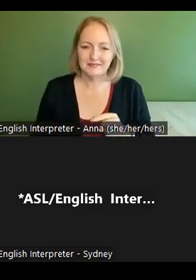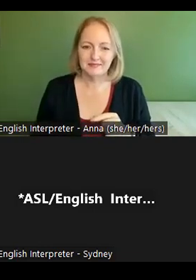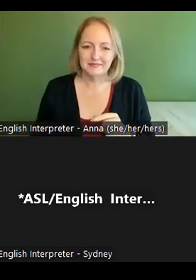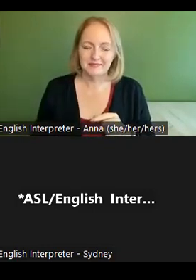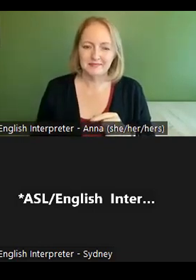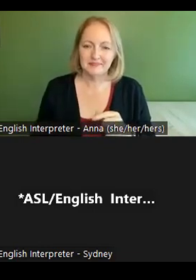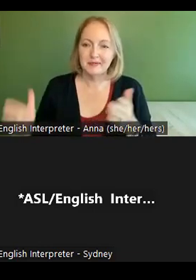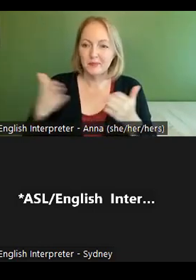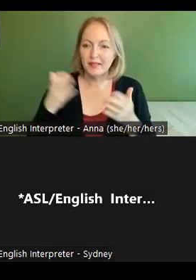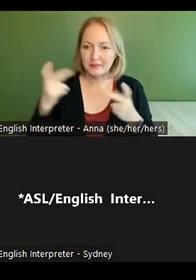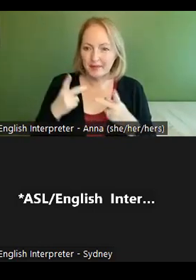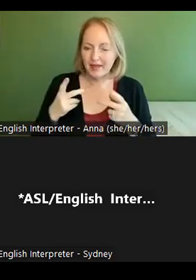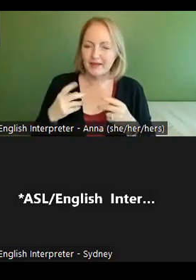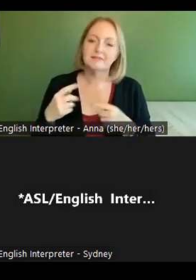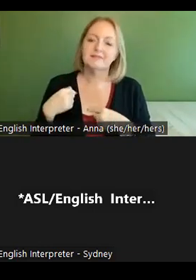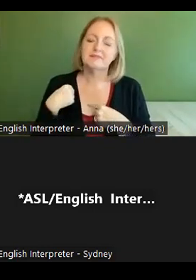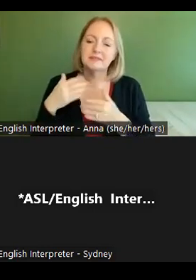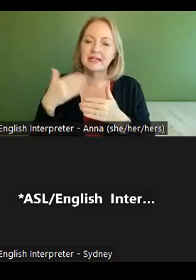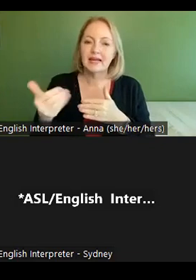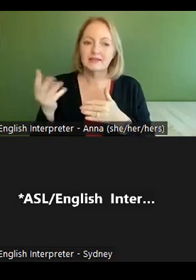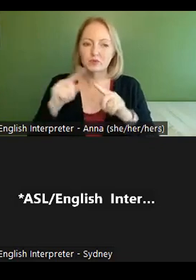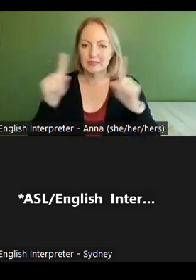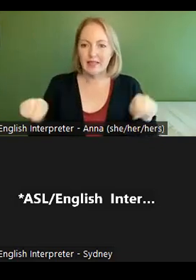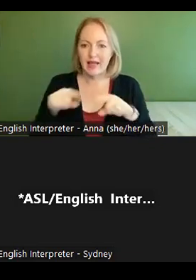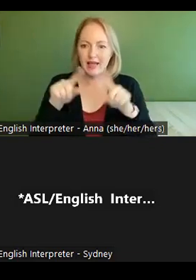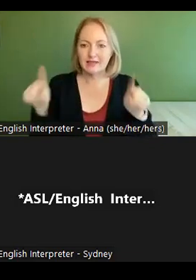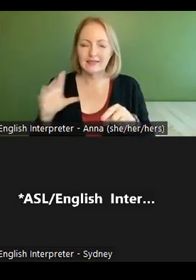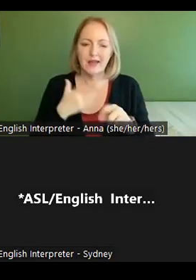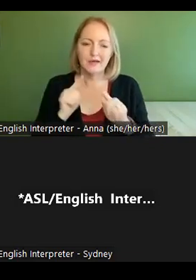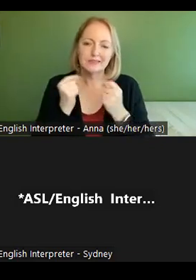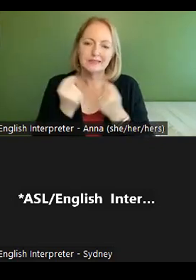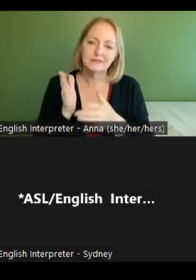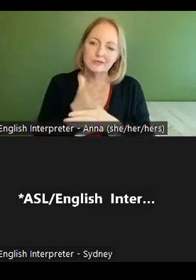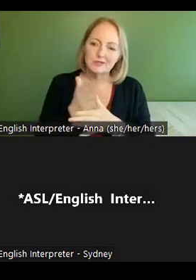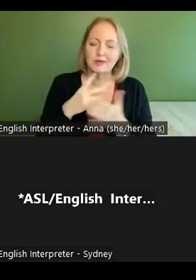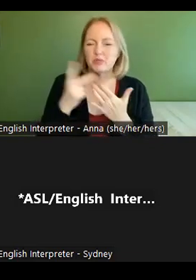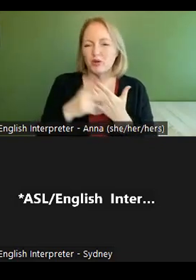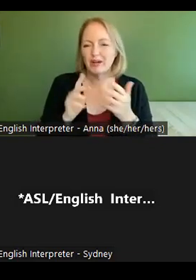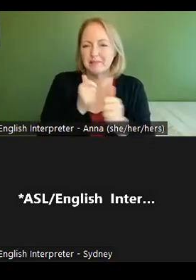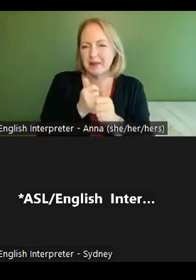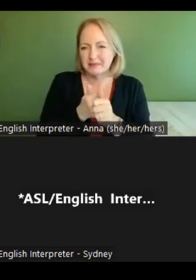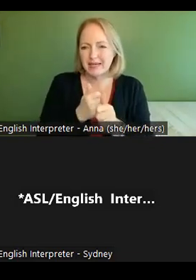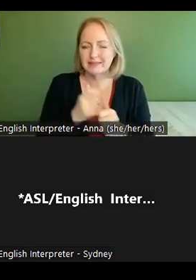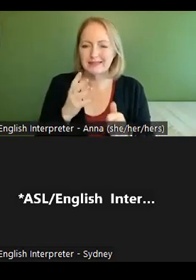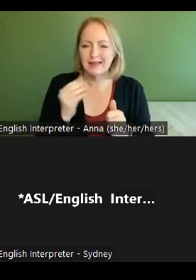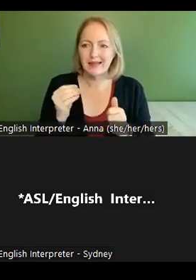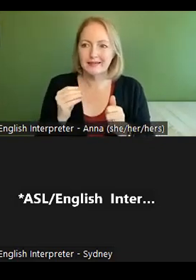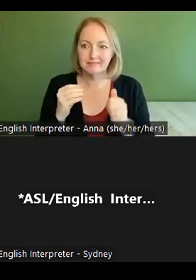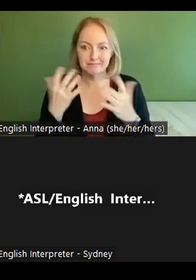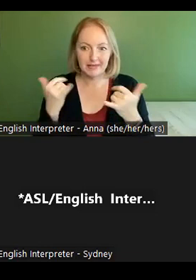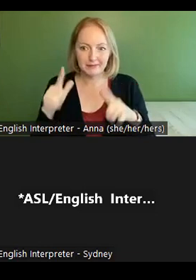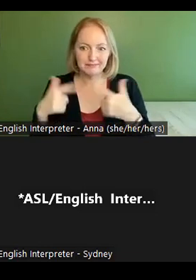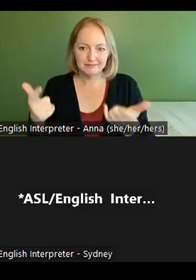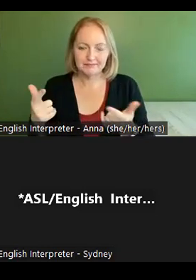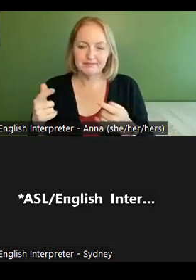back. Over the next few slides, our team will share programmatic updates. And with that, I will now turn